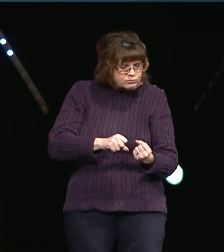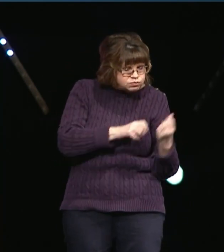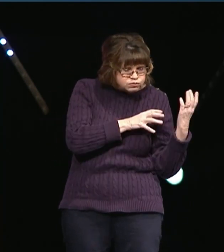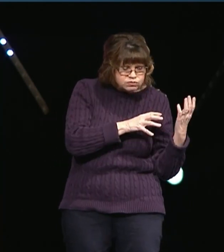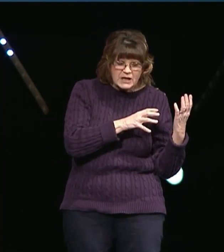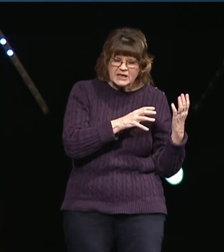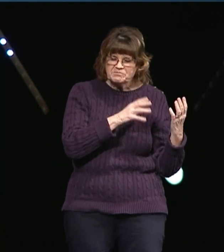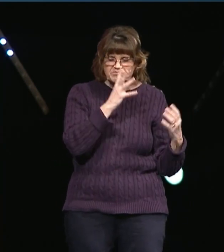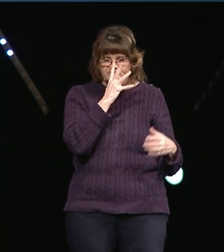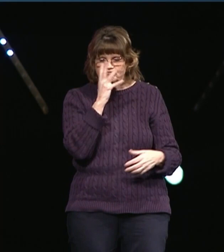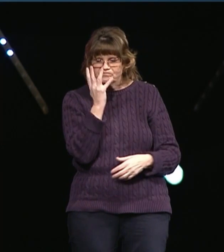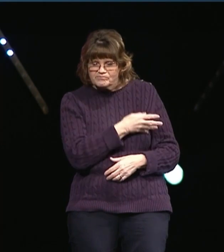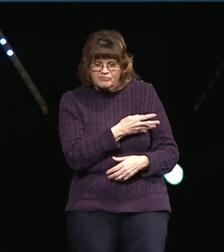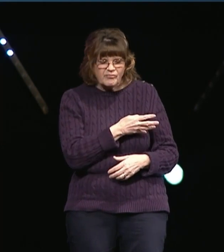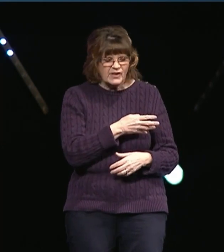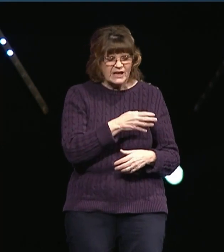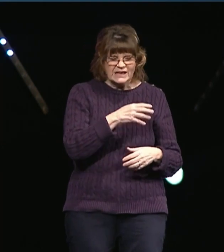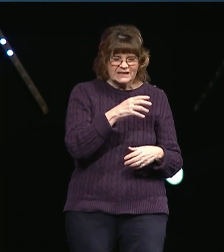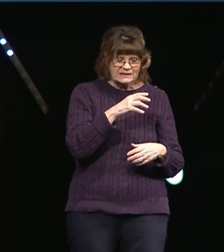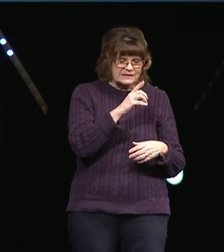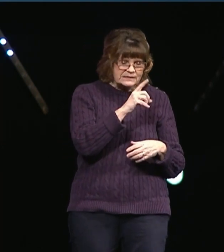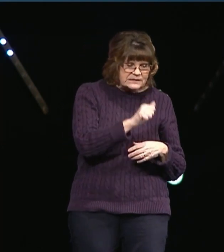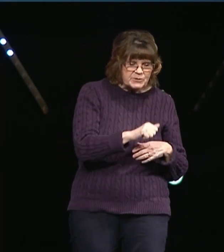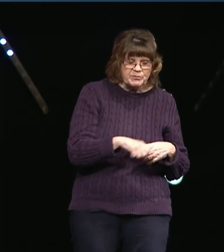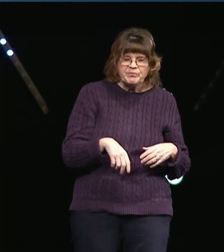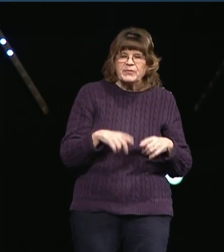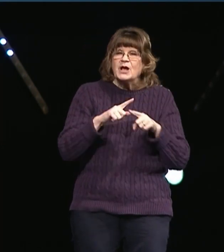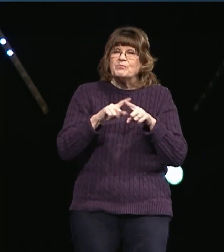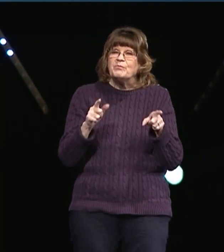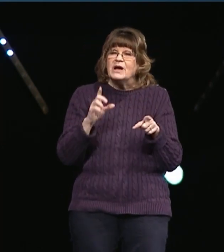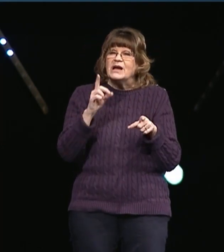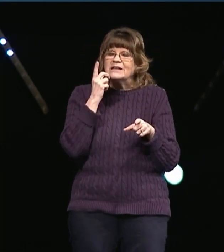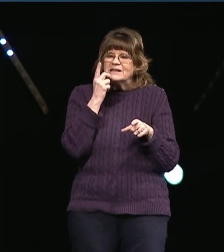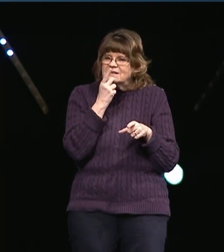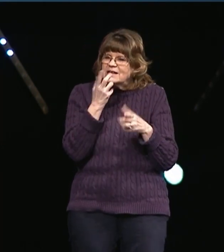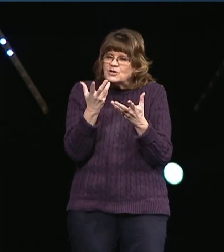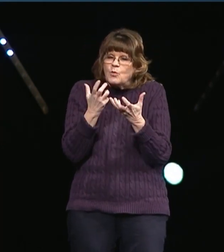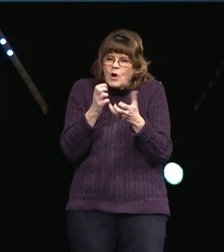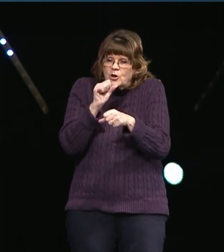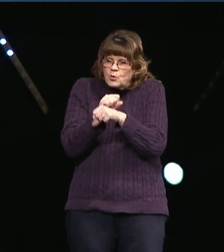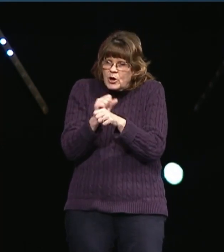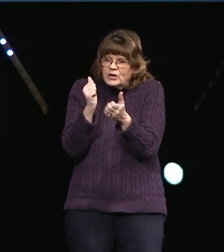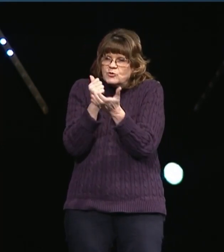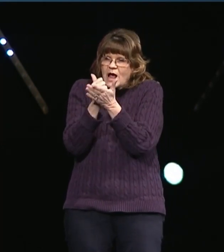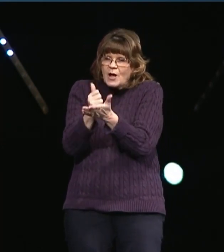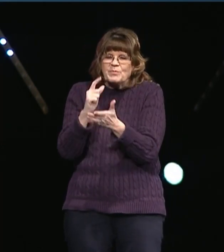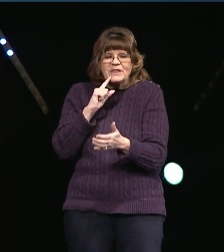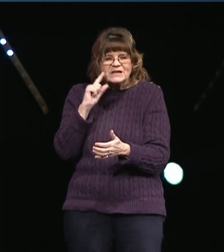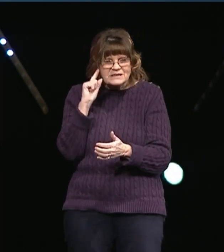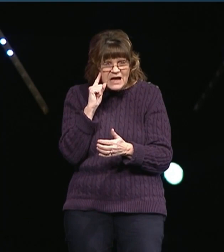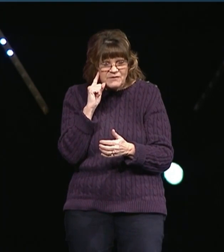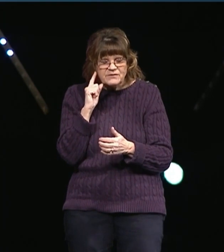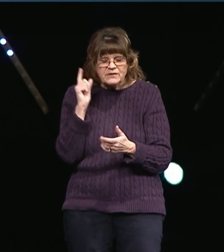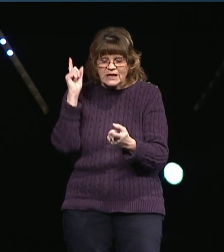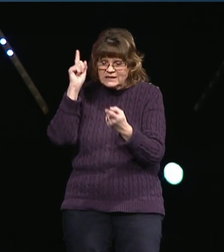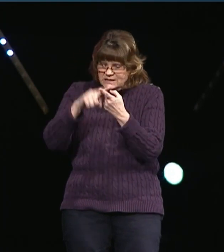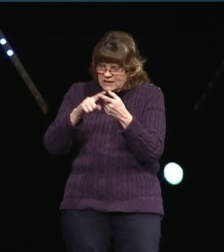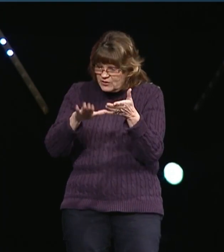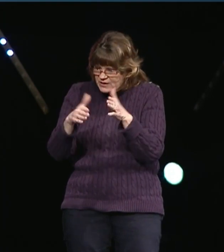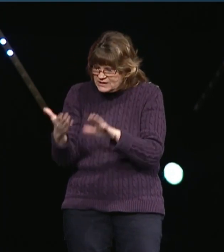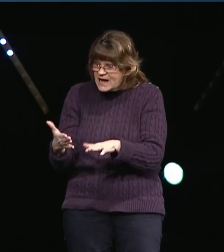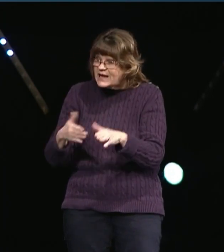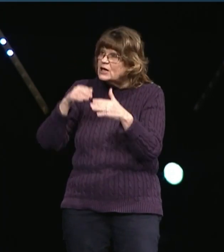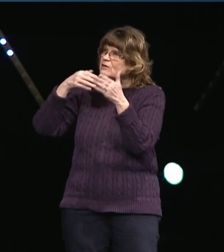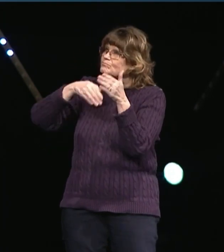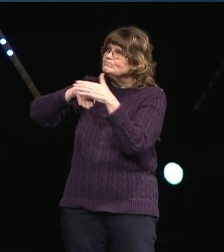by Dennis Drake. All Dennis wanted to do was to continue working to help the deaf of these islands up until the day he was taken